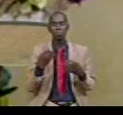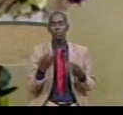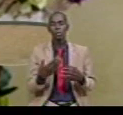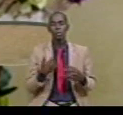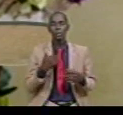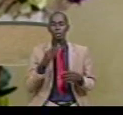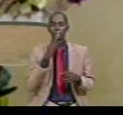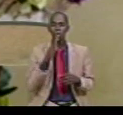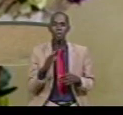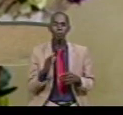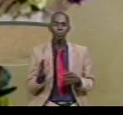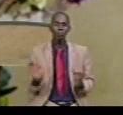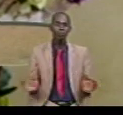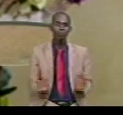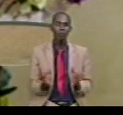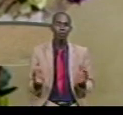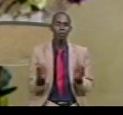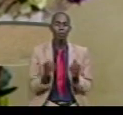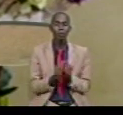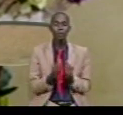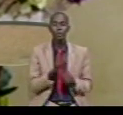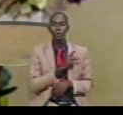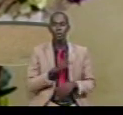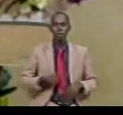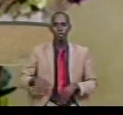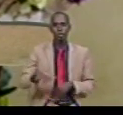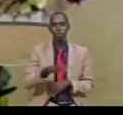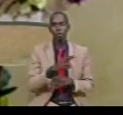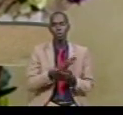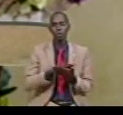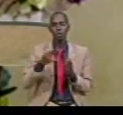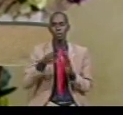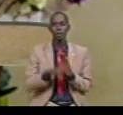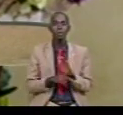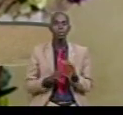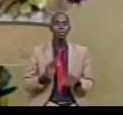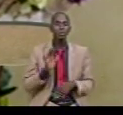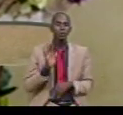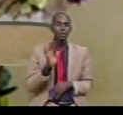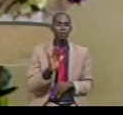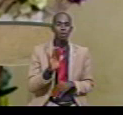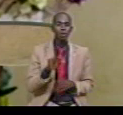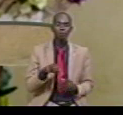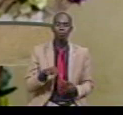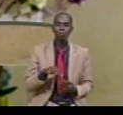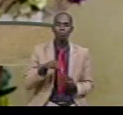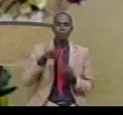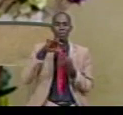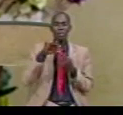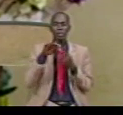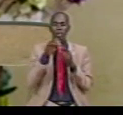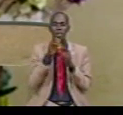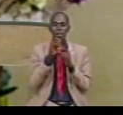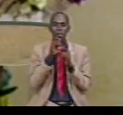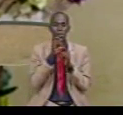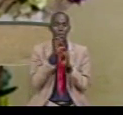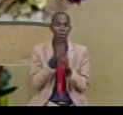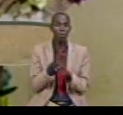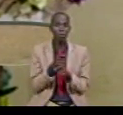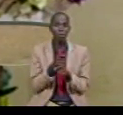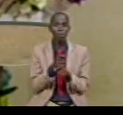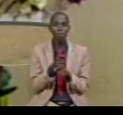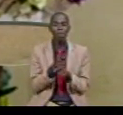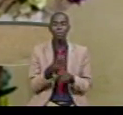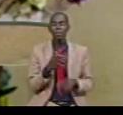with kingdom righteousness. Your exceptional gifts have